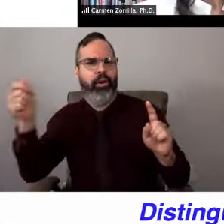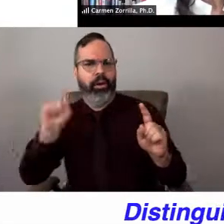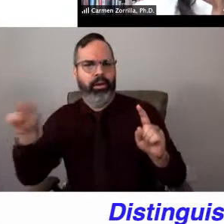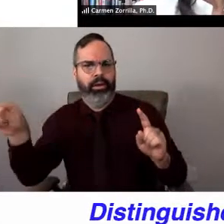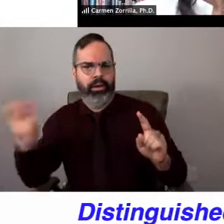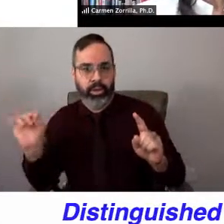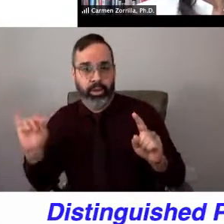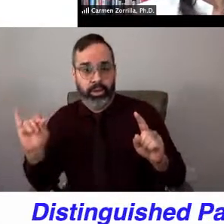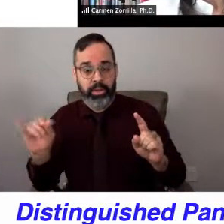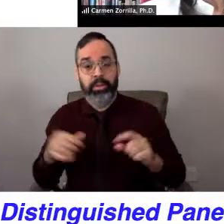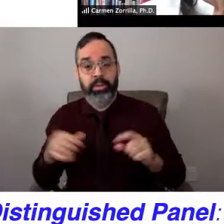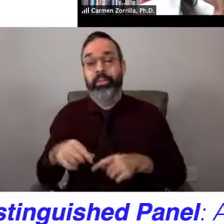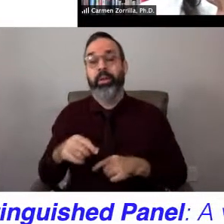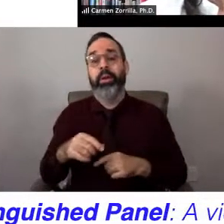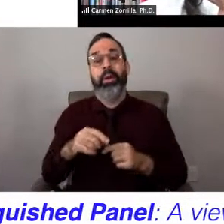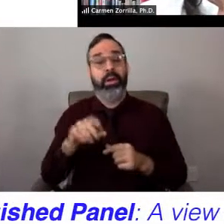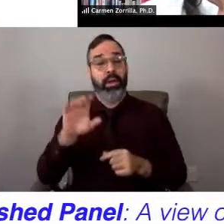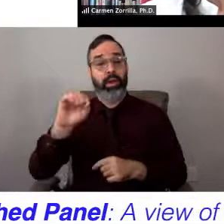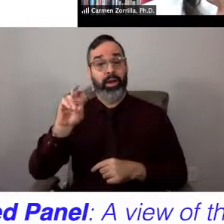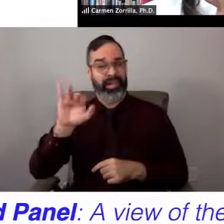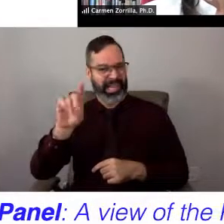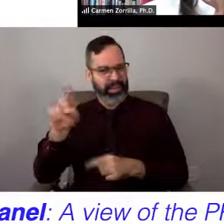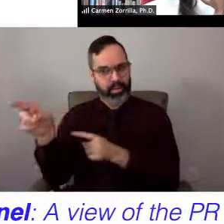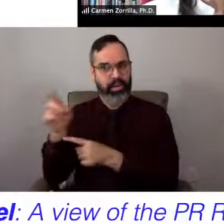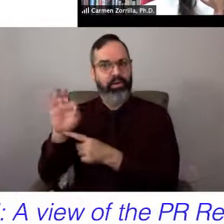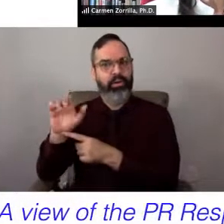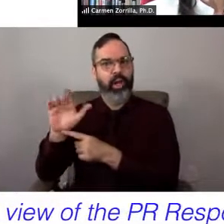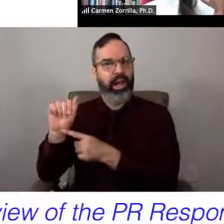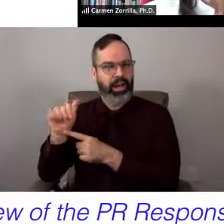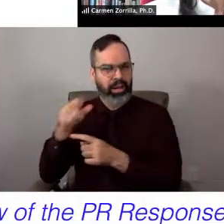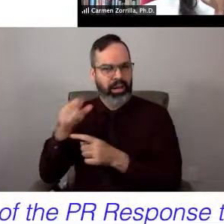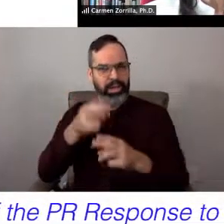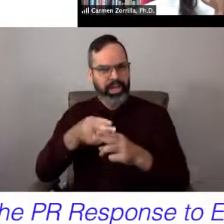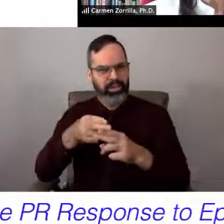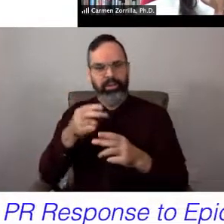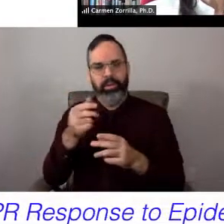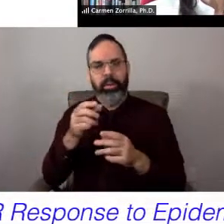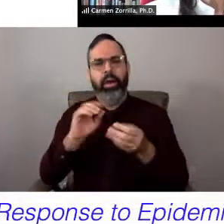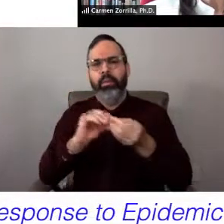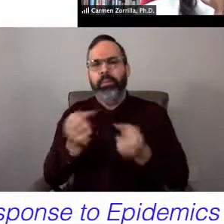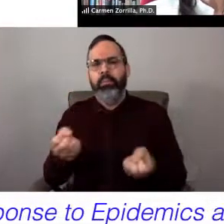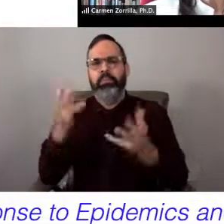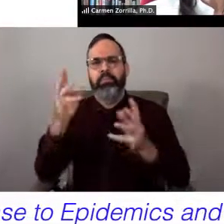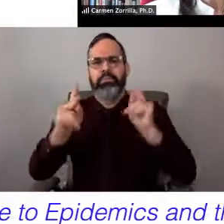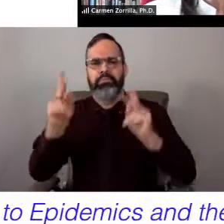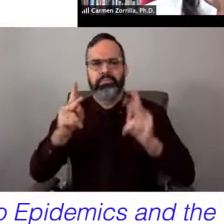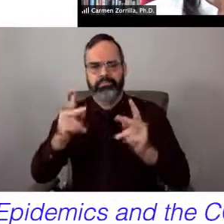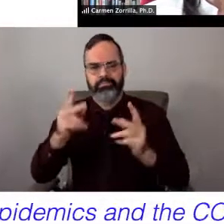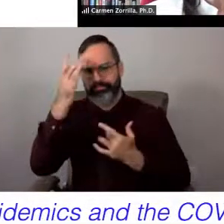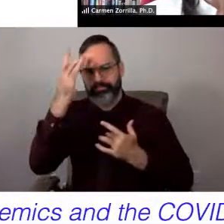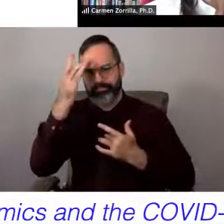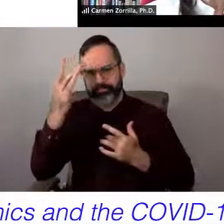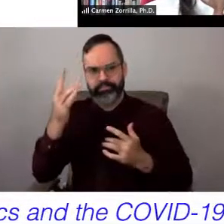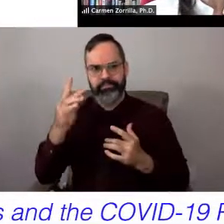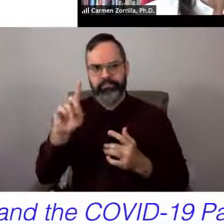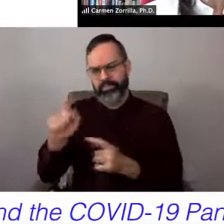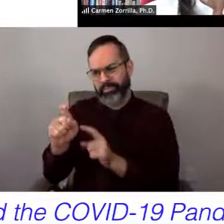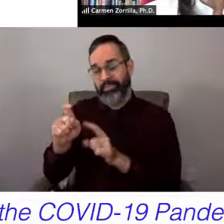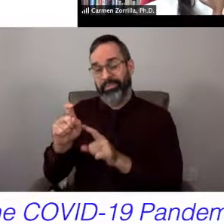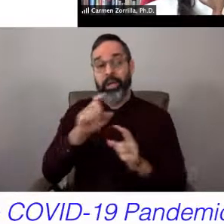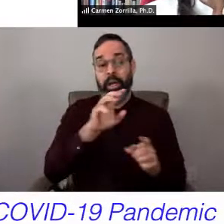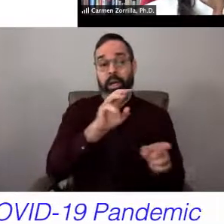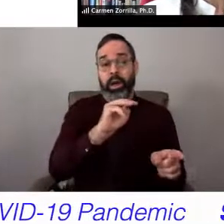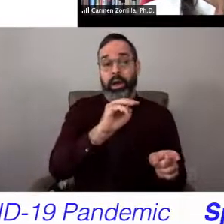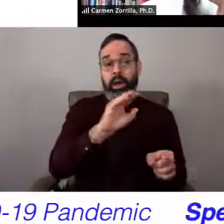think Fabiola mentioned the number of cases in Puerto Rico diagnosed by molecular versus